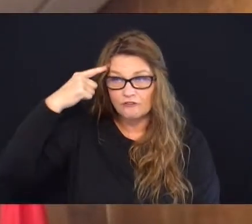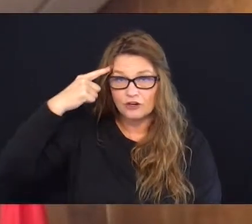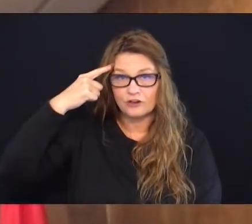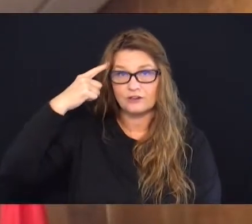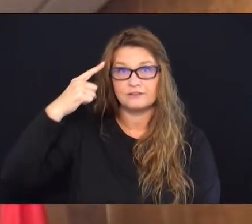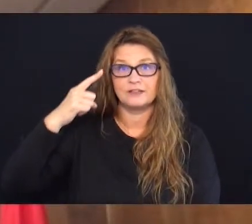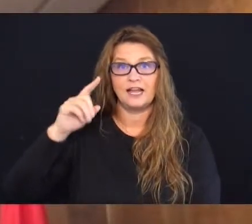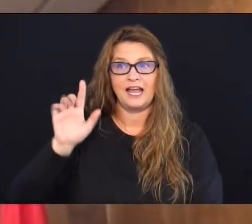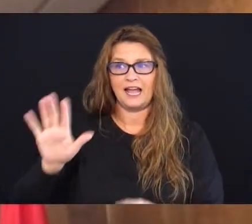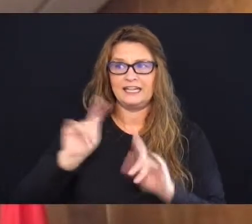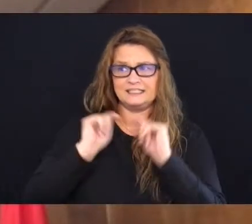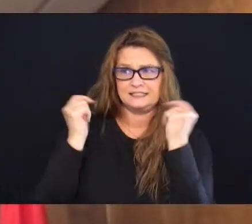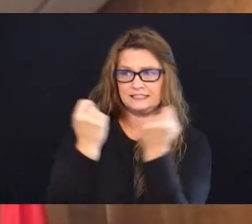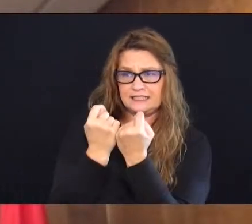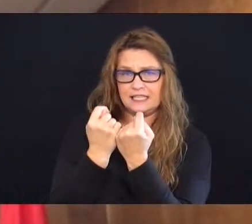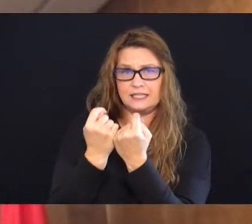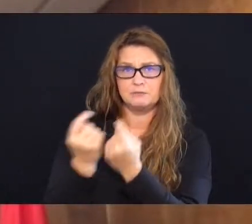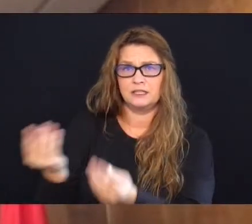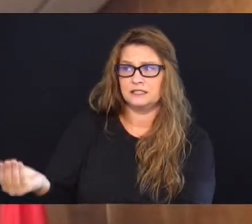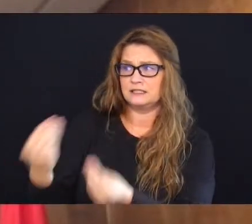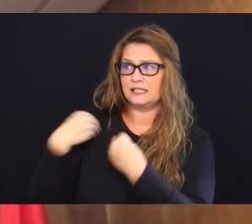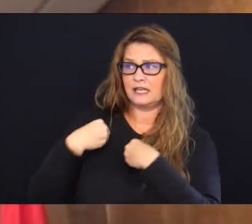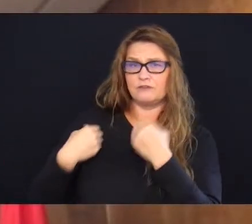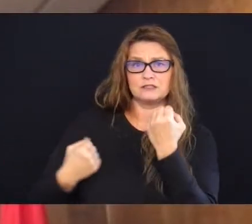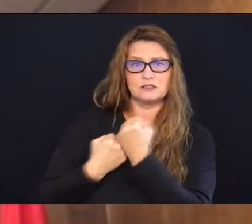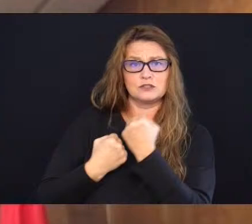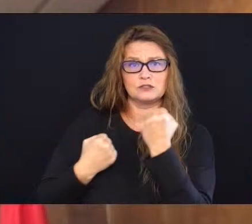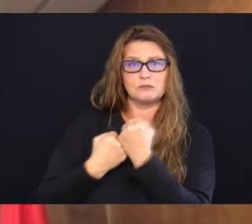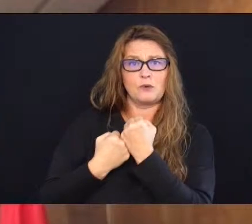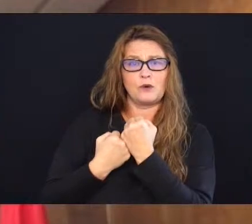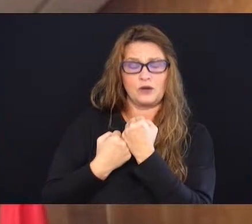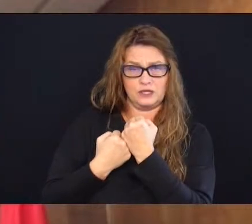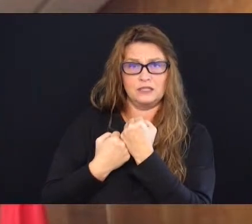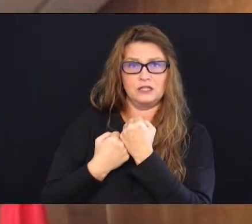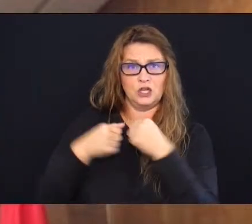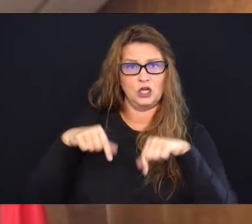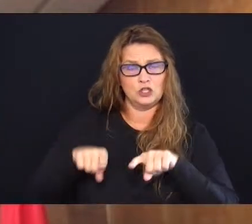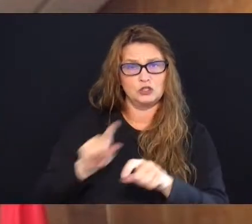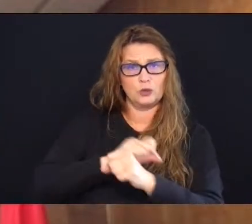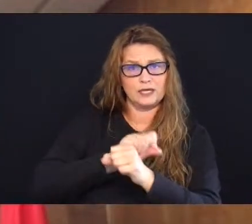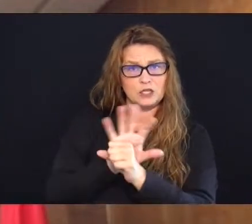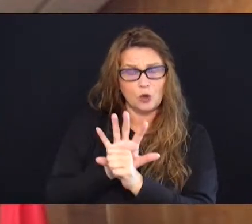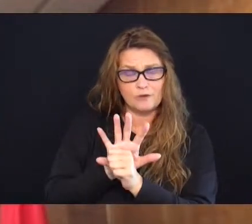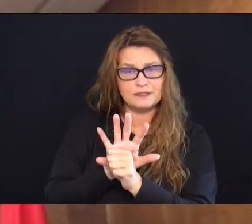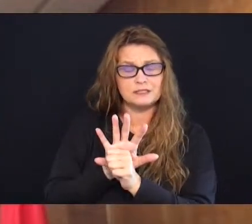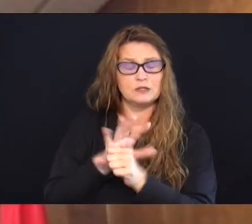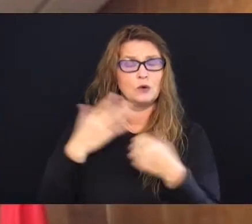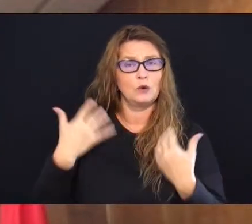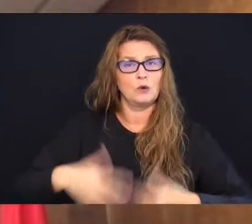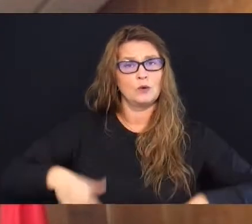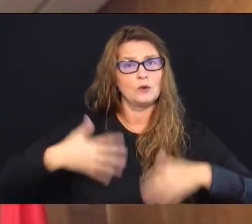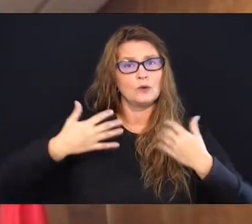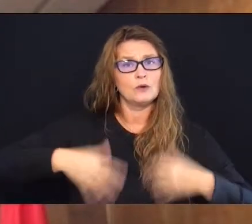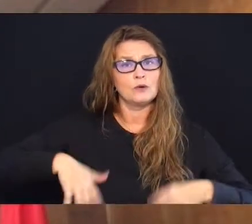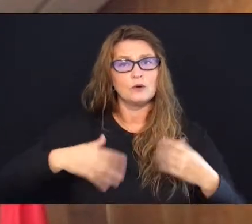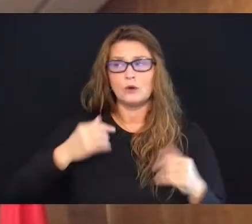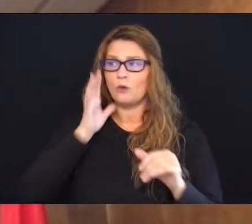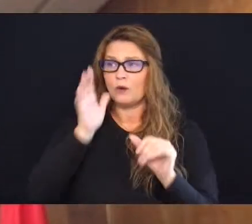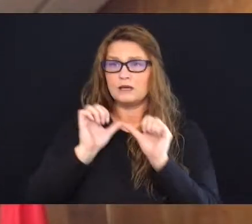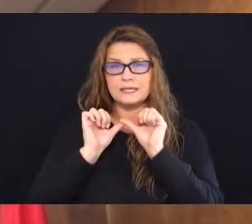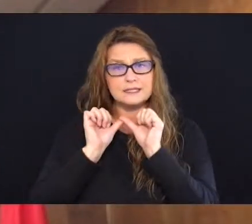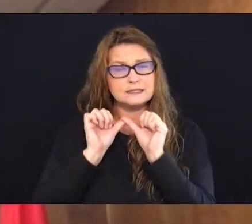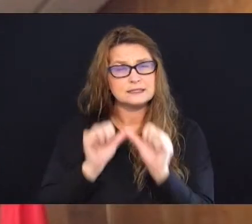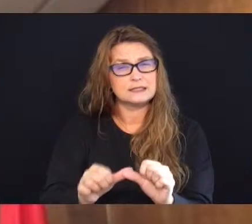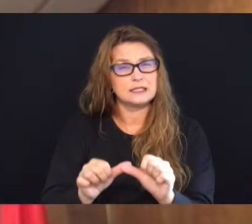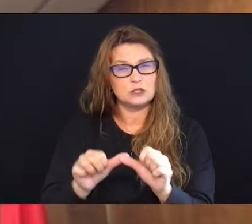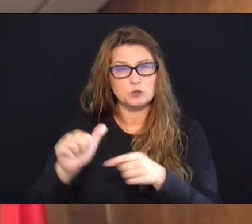for all of the support that we've received during this COVID response. We continue to work hard